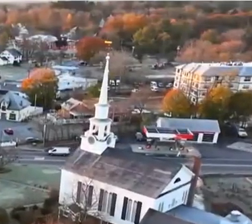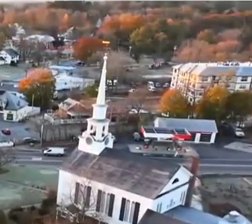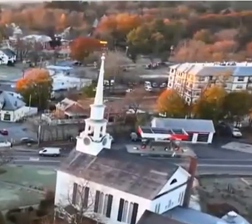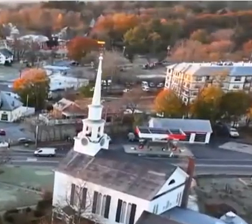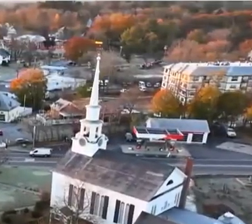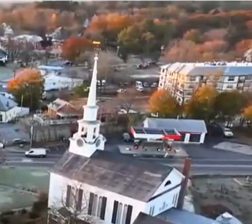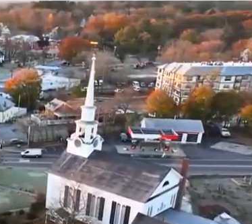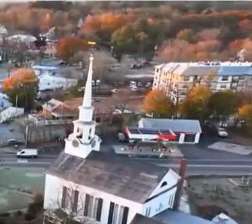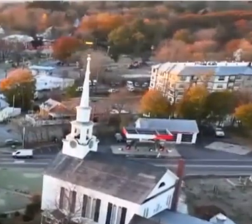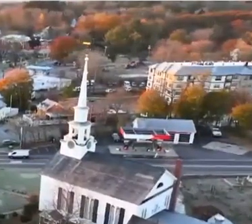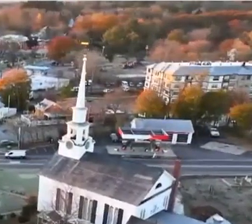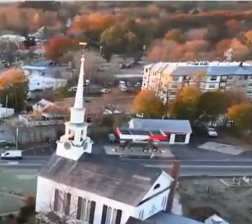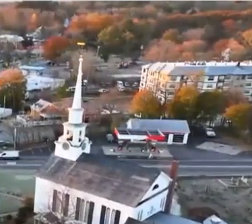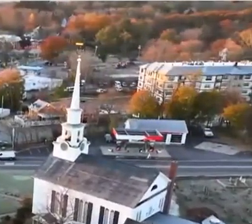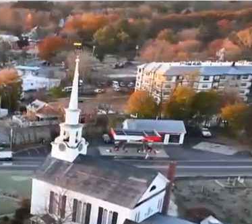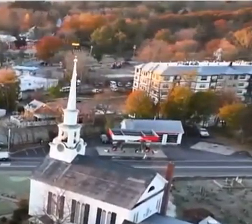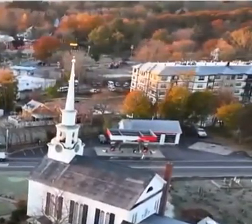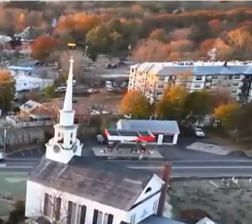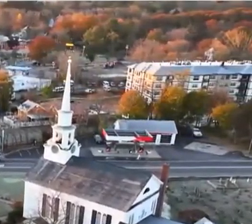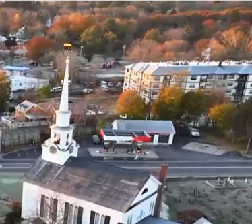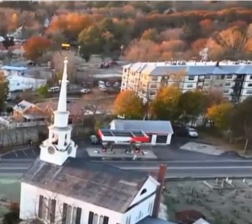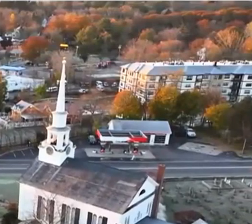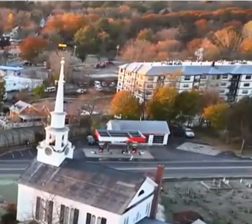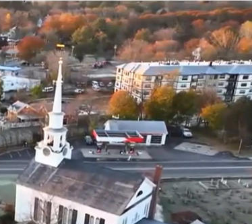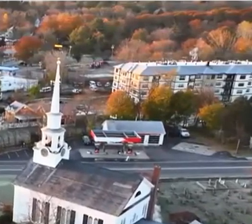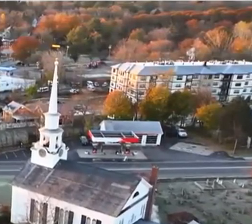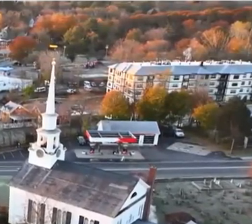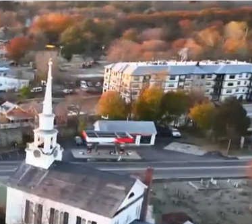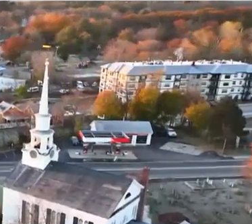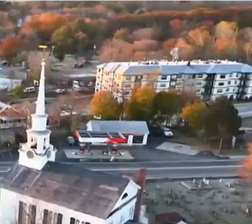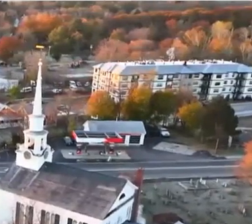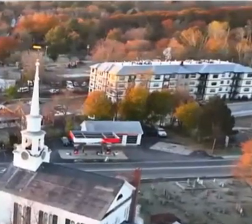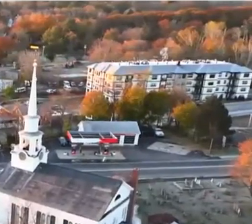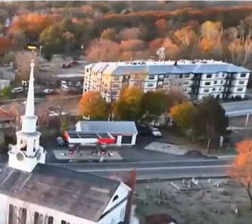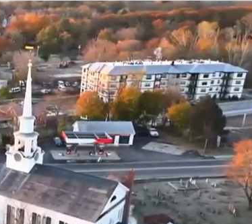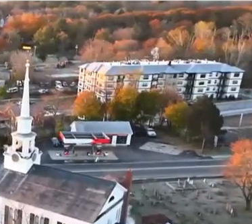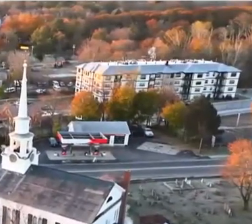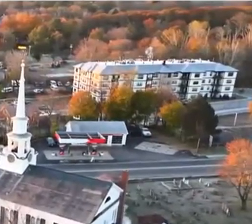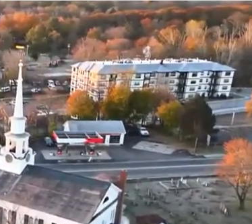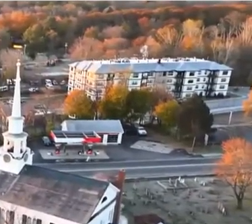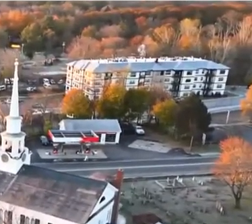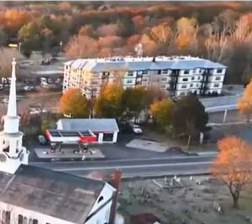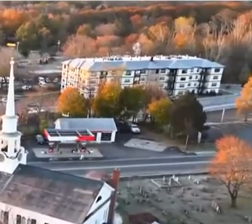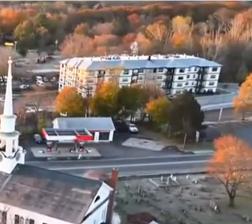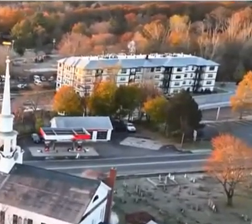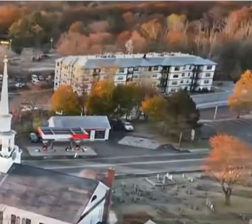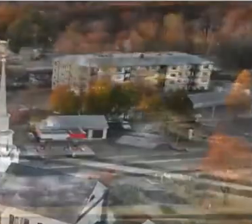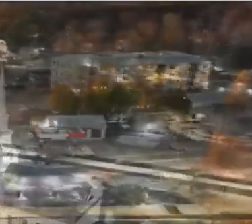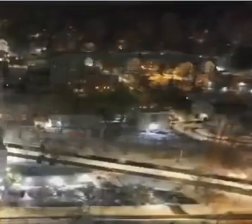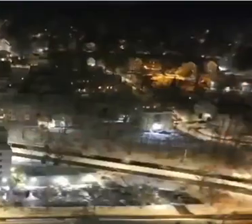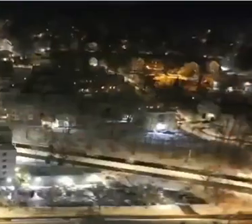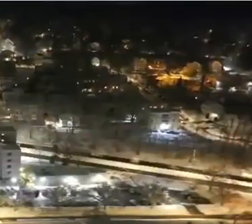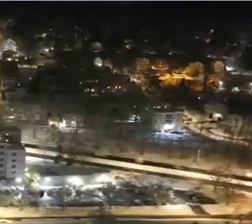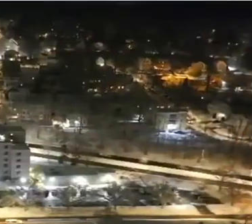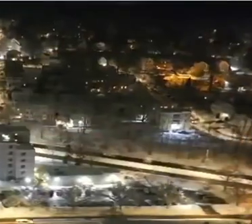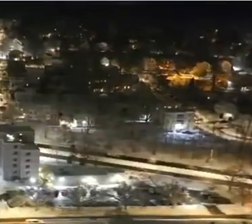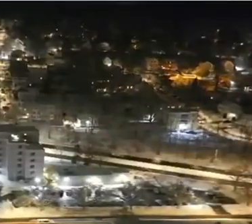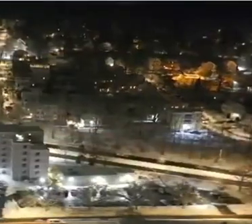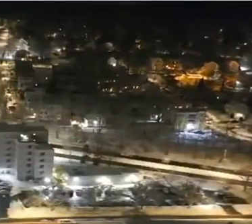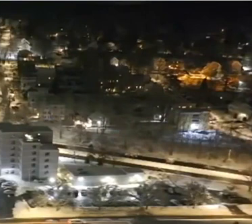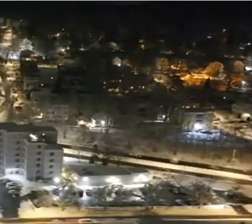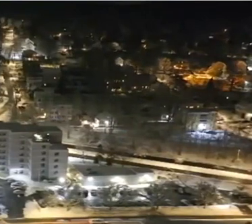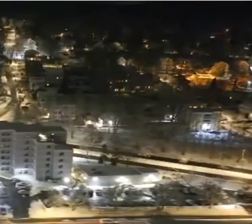According to the Warren Group, sales were down 22% from the year before. Record high prices, low inventory, part of the problem, we know that. So